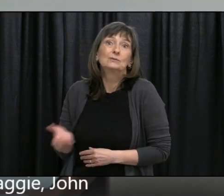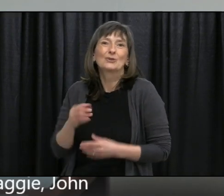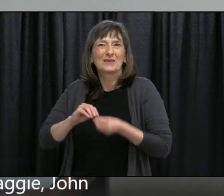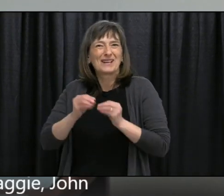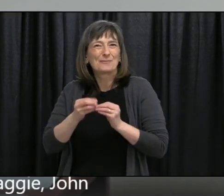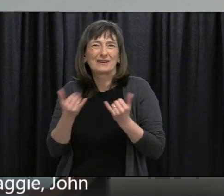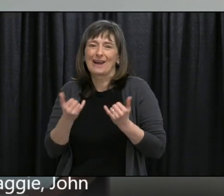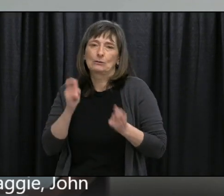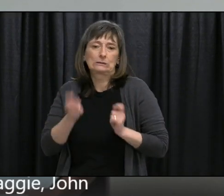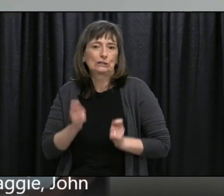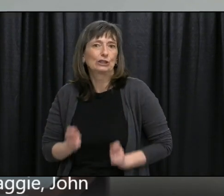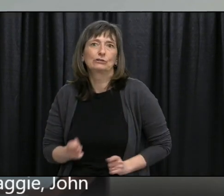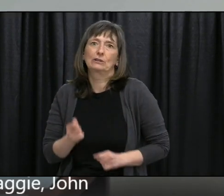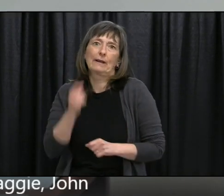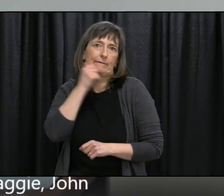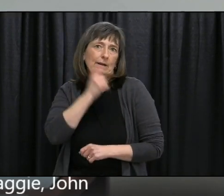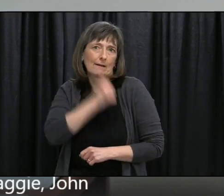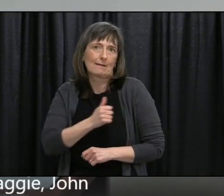kind of process.